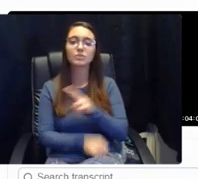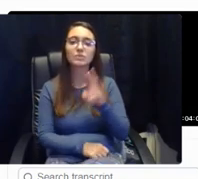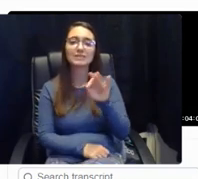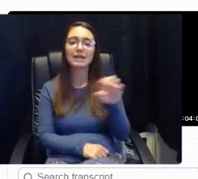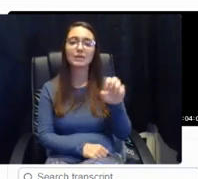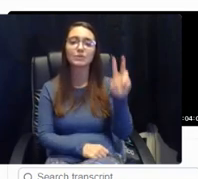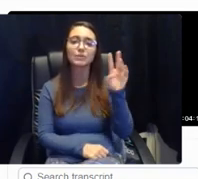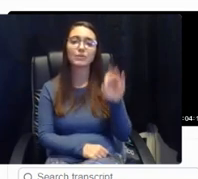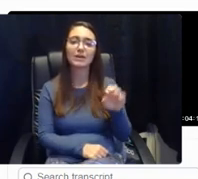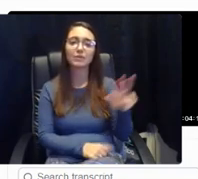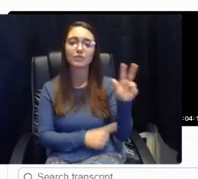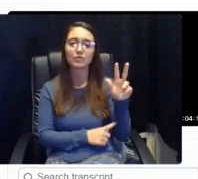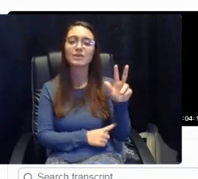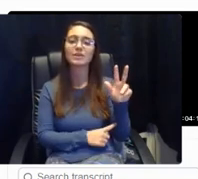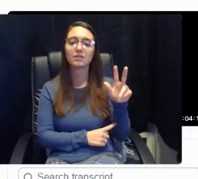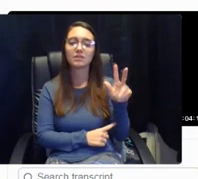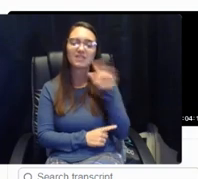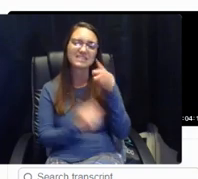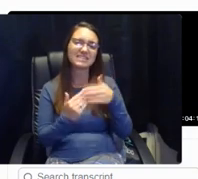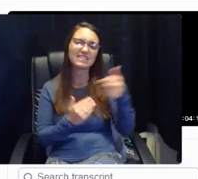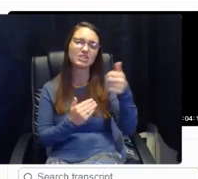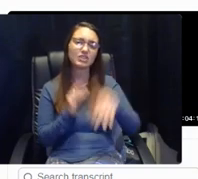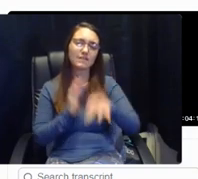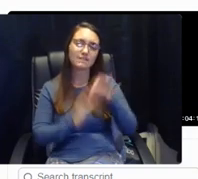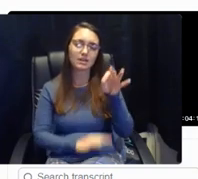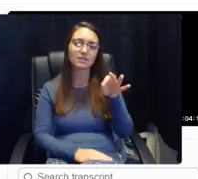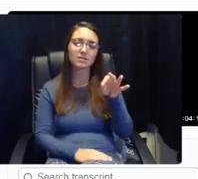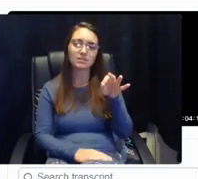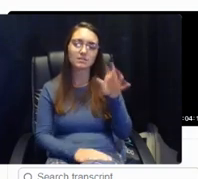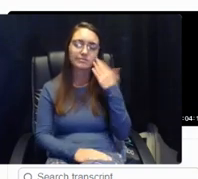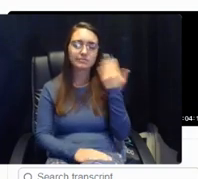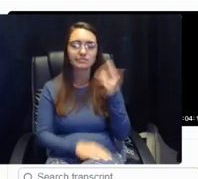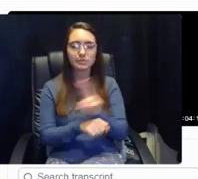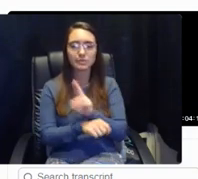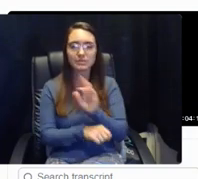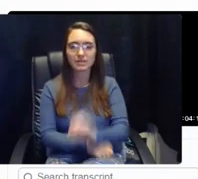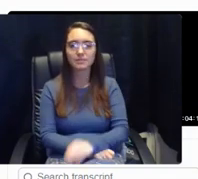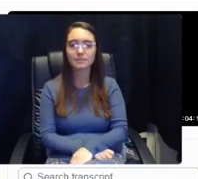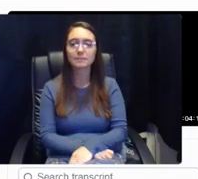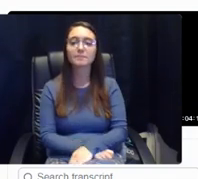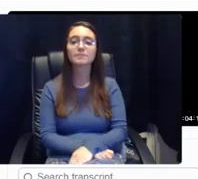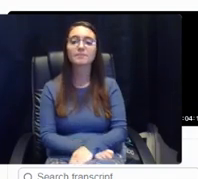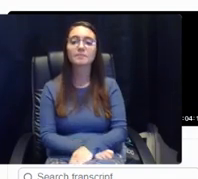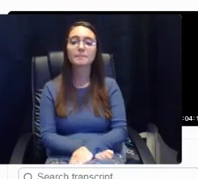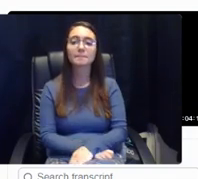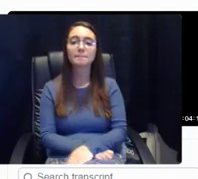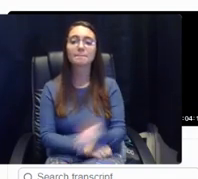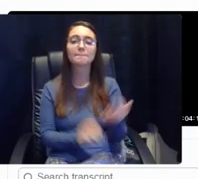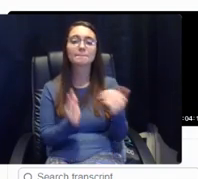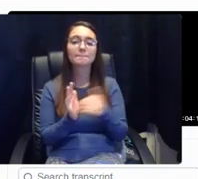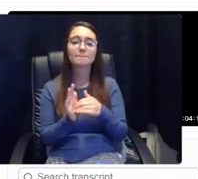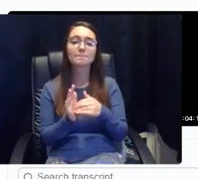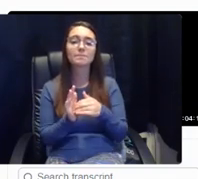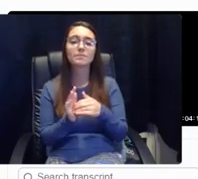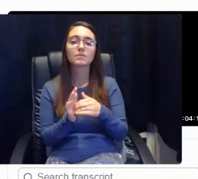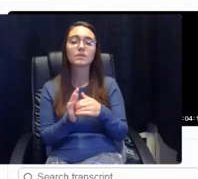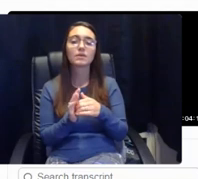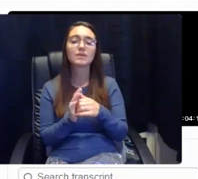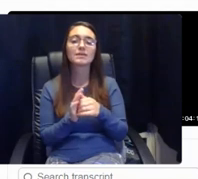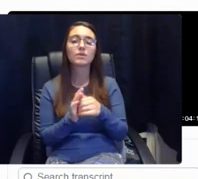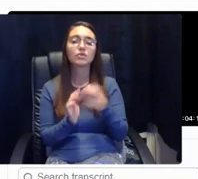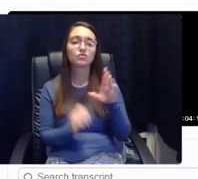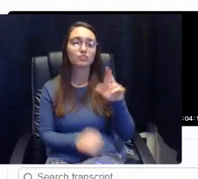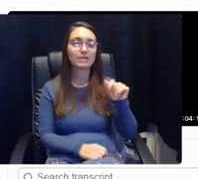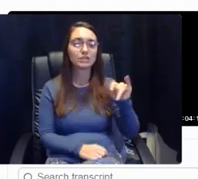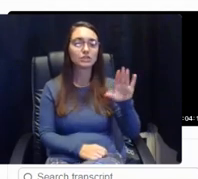case. That is the one easy to find, so we use that. Again, instead of 1-to-1 previously, now we